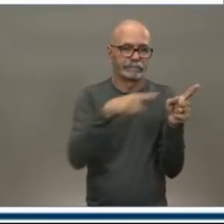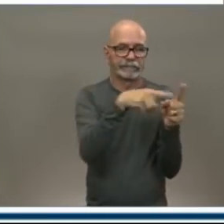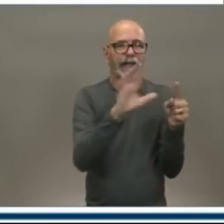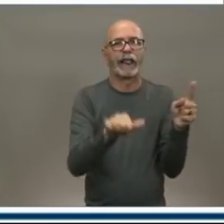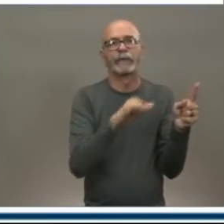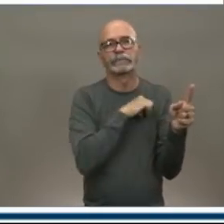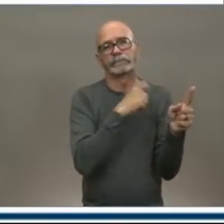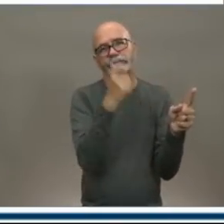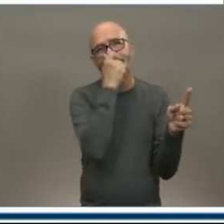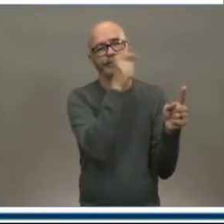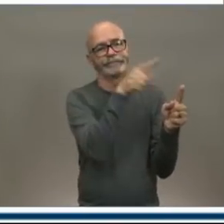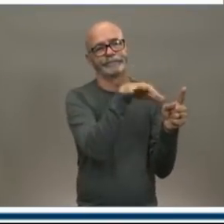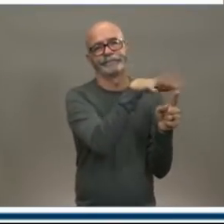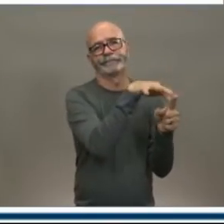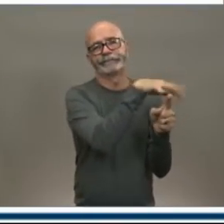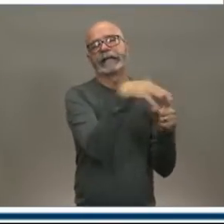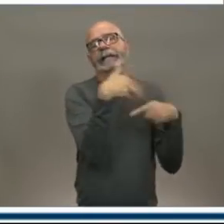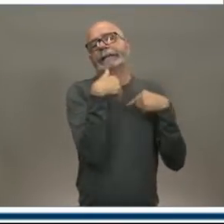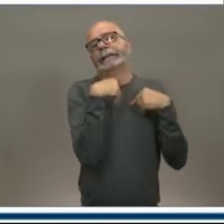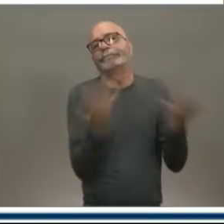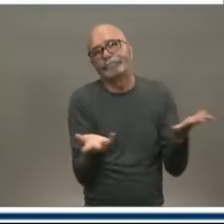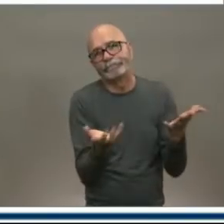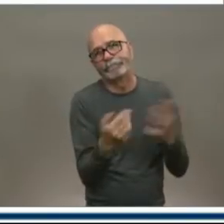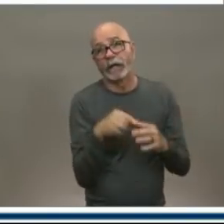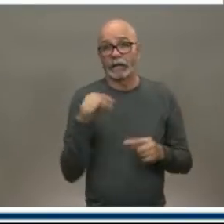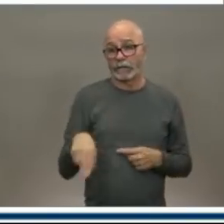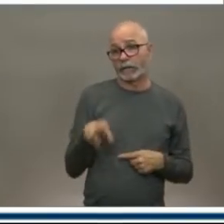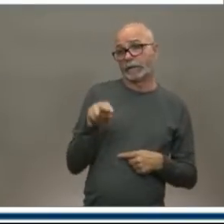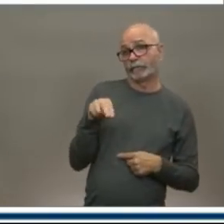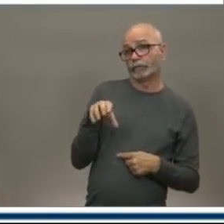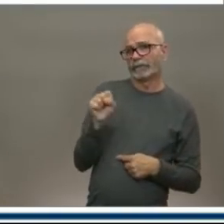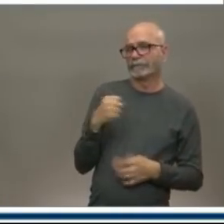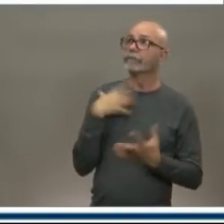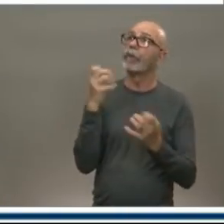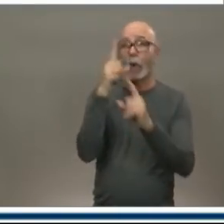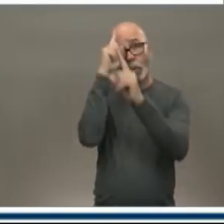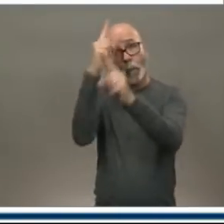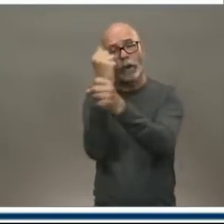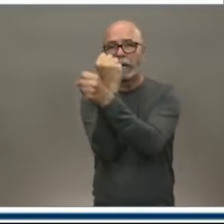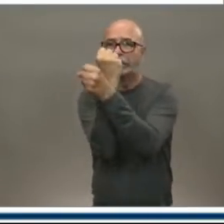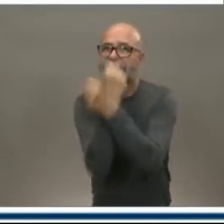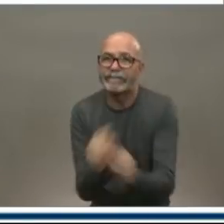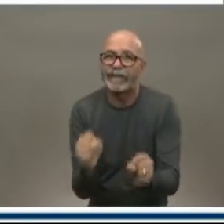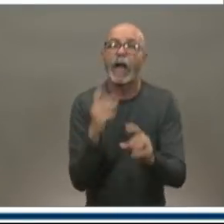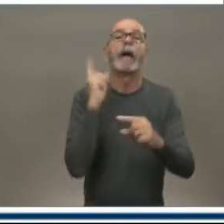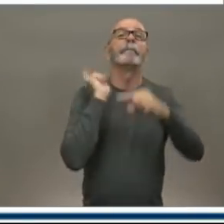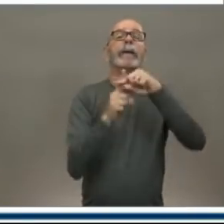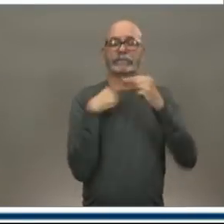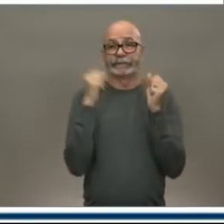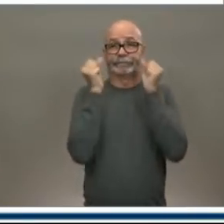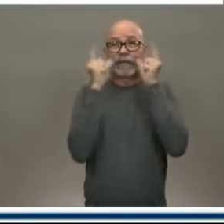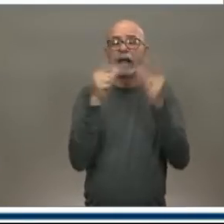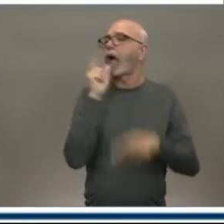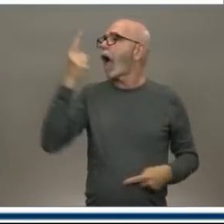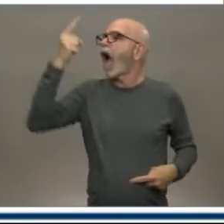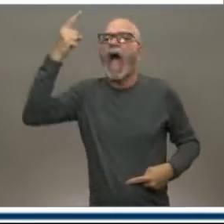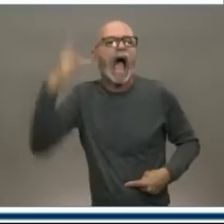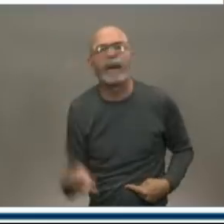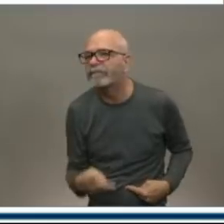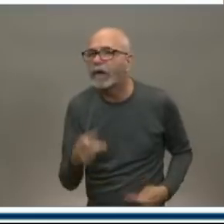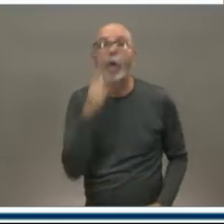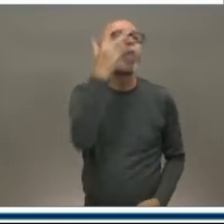our plan in Nova Scotia is going to work, we need everybody to be on board, not half of us, not 3/4 of